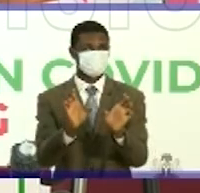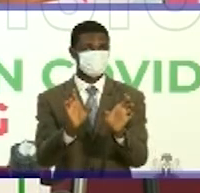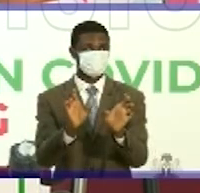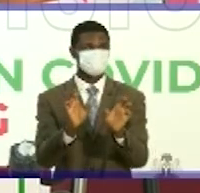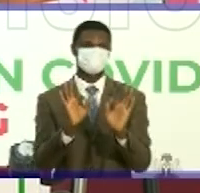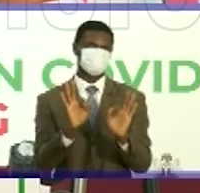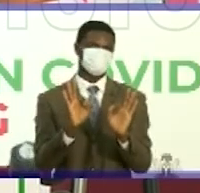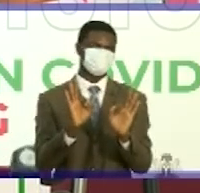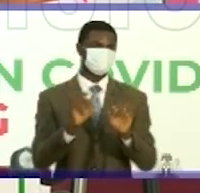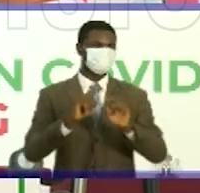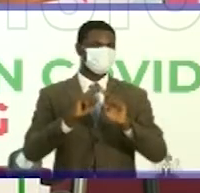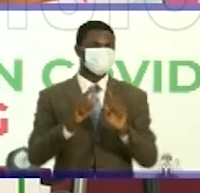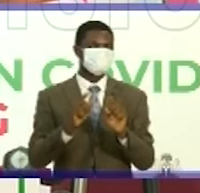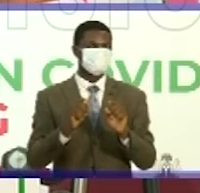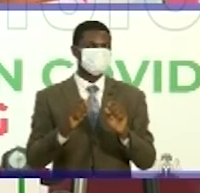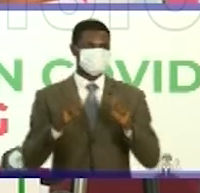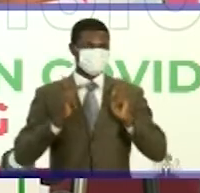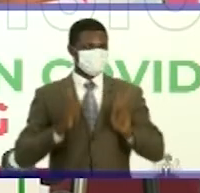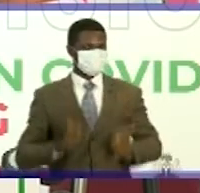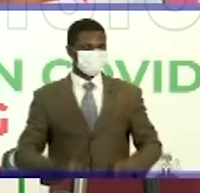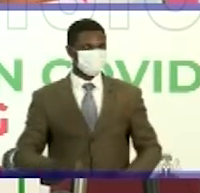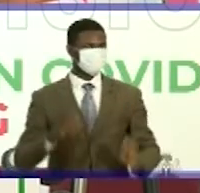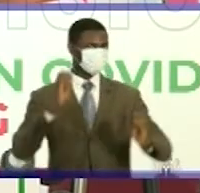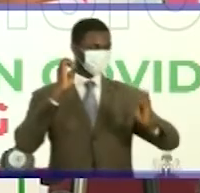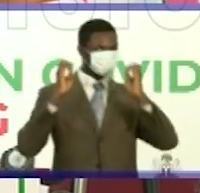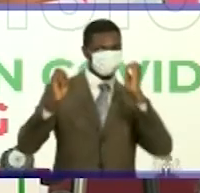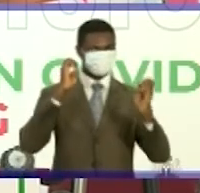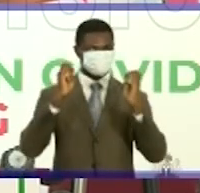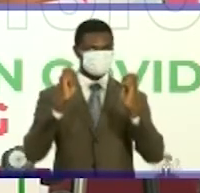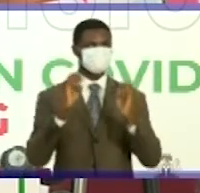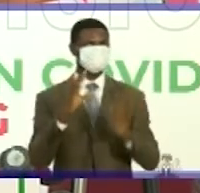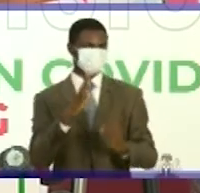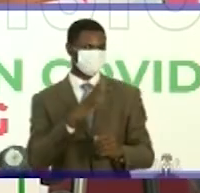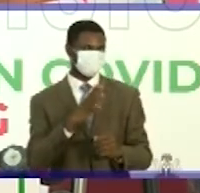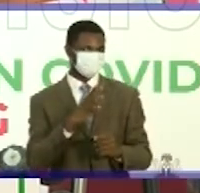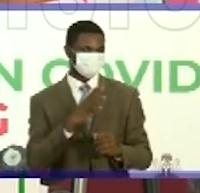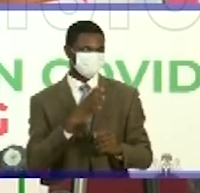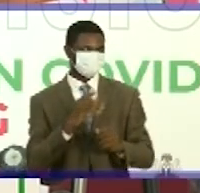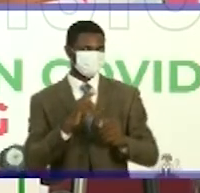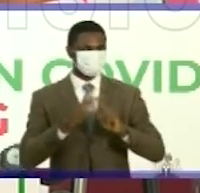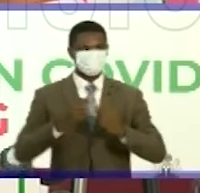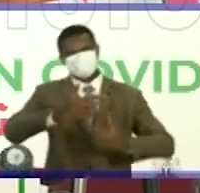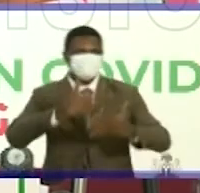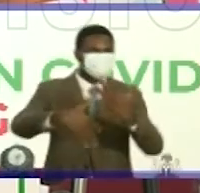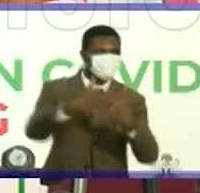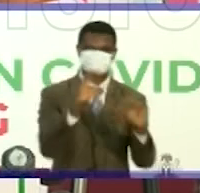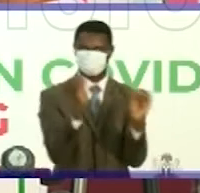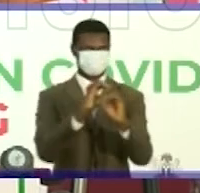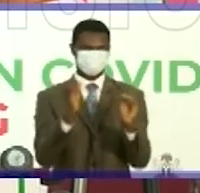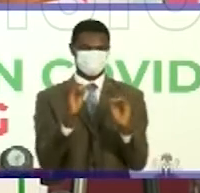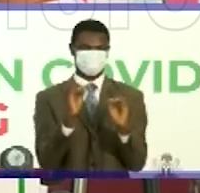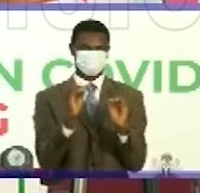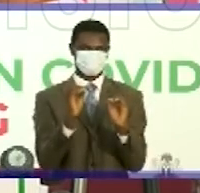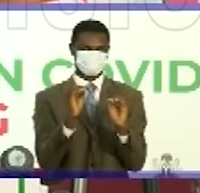physical exercise, not for social interactions, but supervised physical exercise.